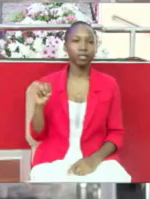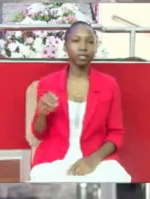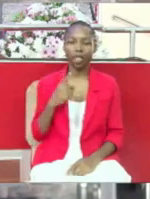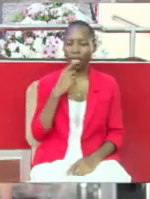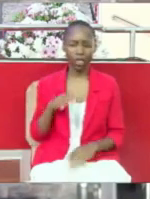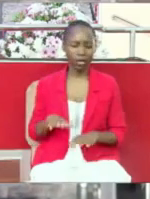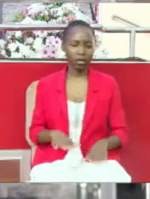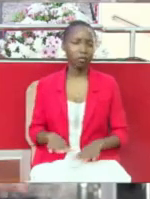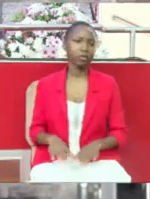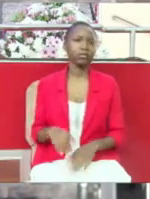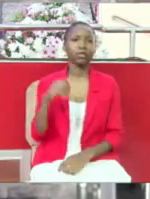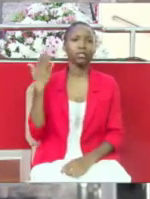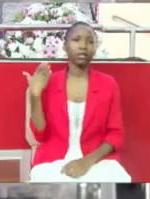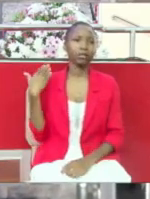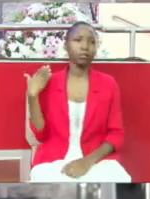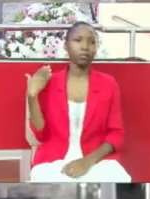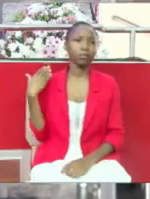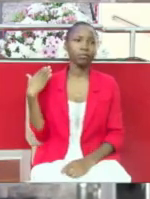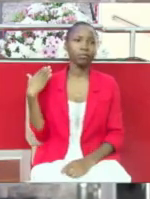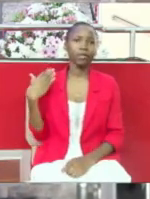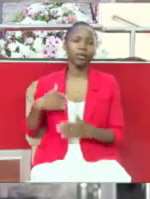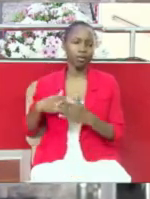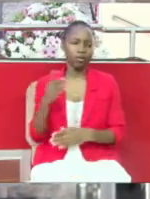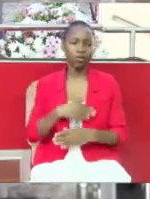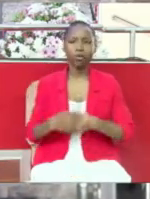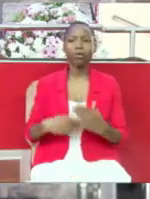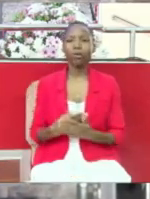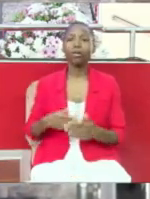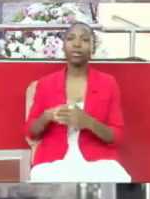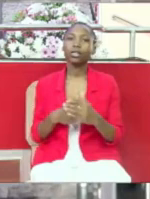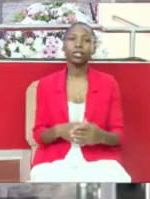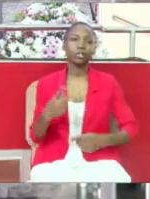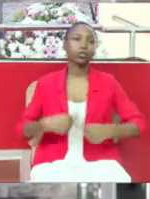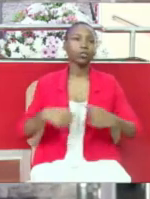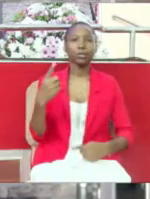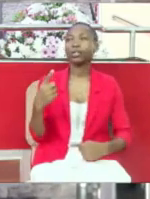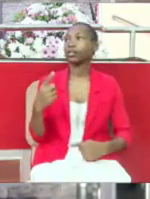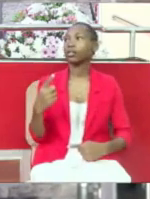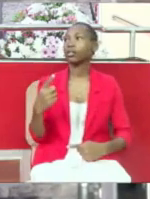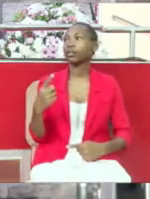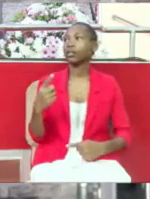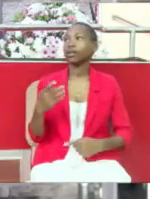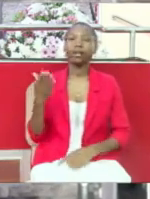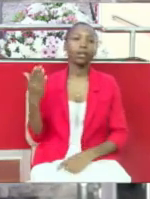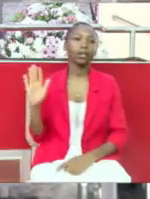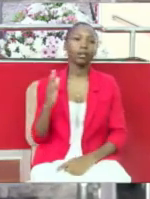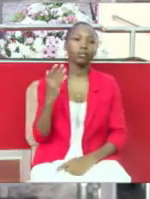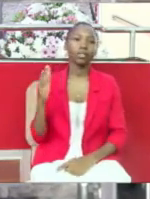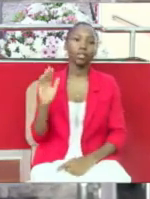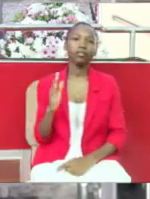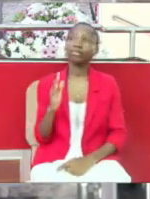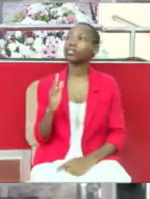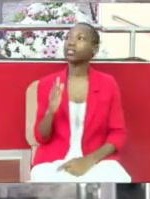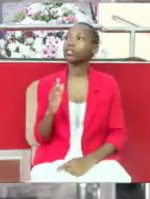from a successful campaign. Wale viongozi wote wa vita wakishinda. That these leaves would be shown through before them. Hii mitende